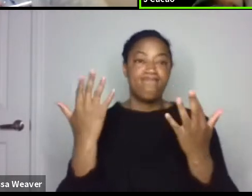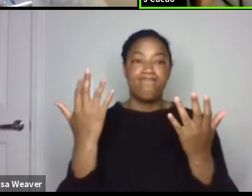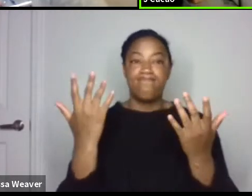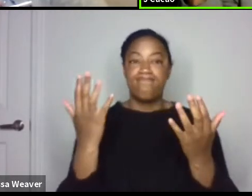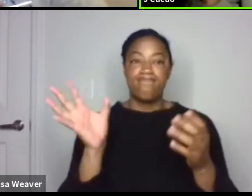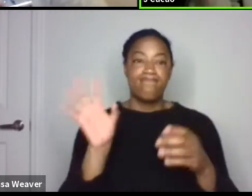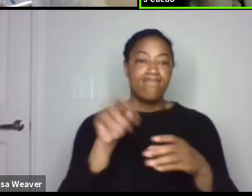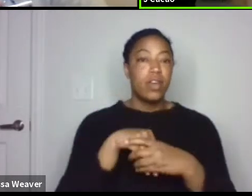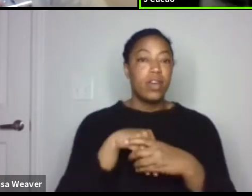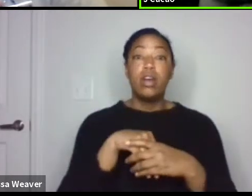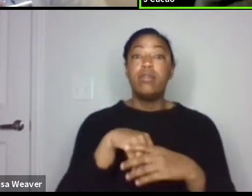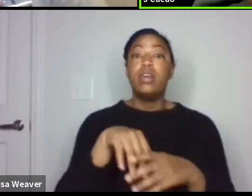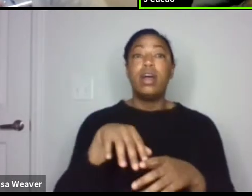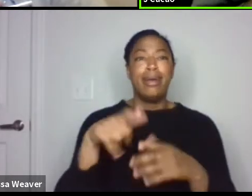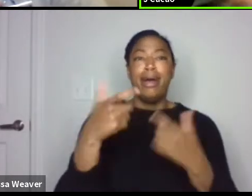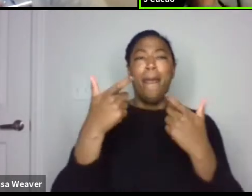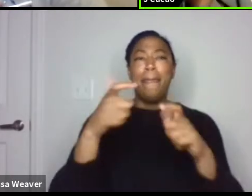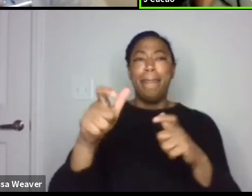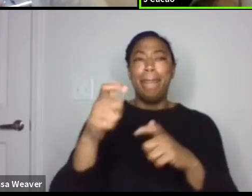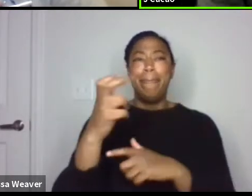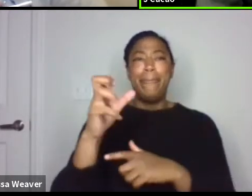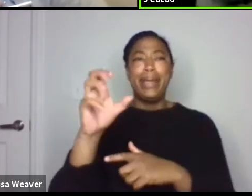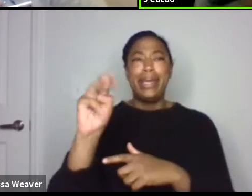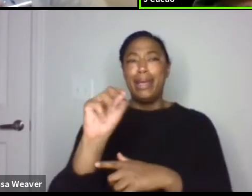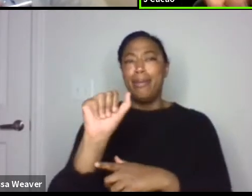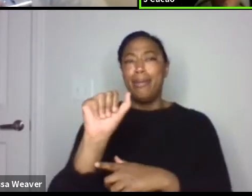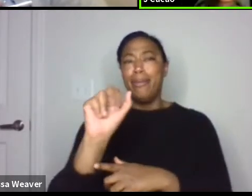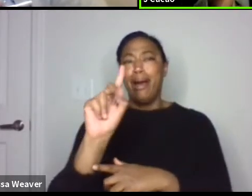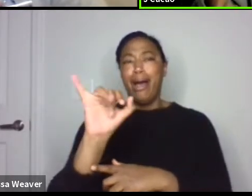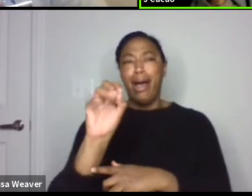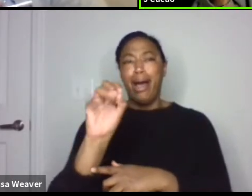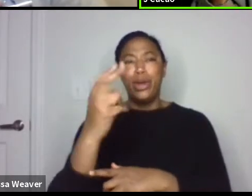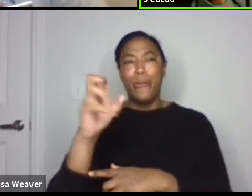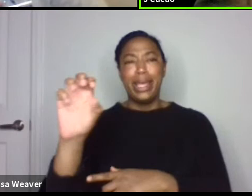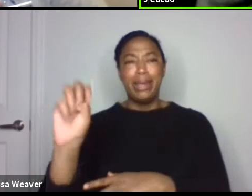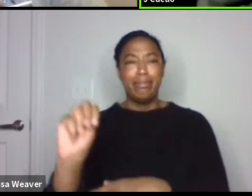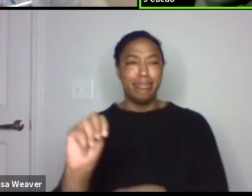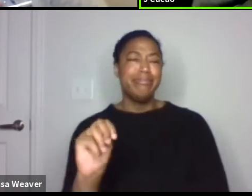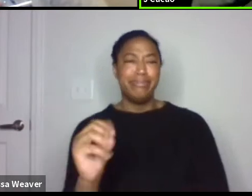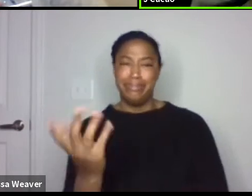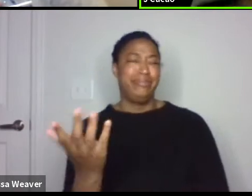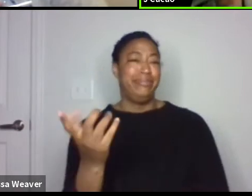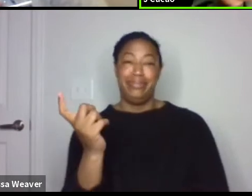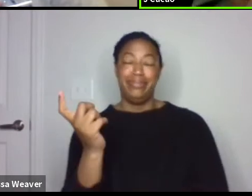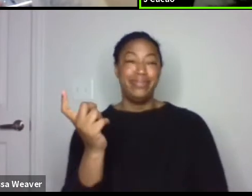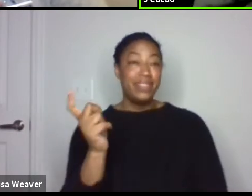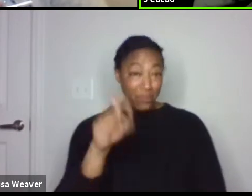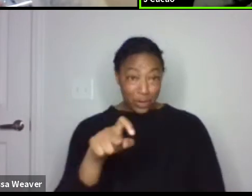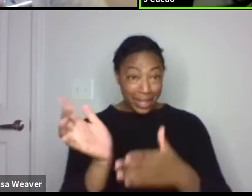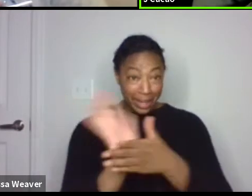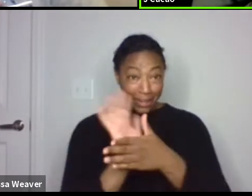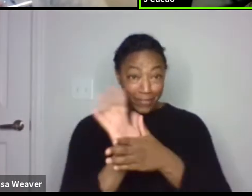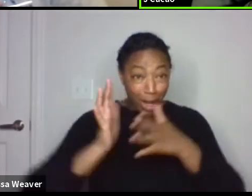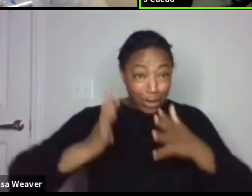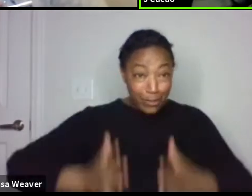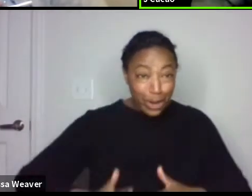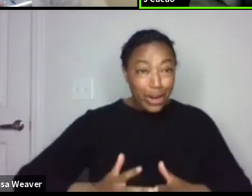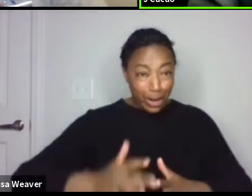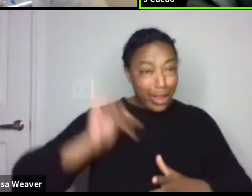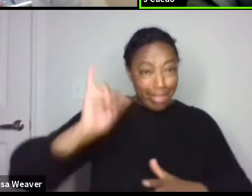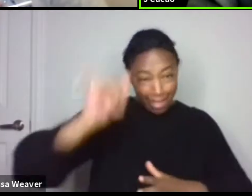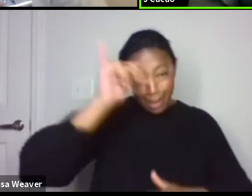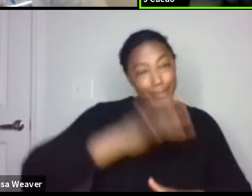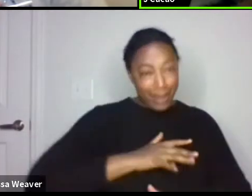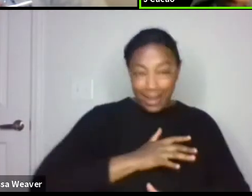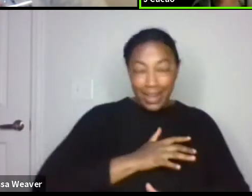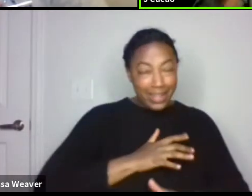know, Big Hing, man. Audio Hing, man. That's, hey, if you need a videographer, get with that man. That man is a beast with that,